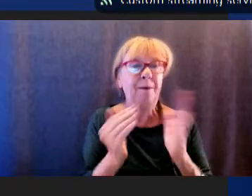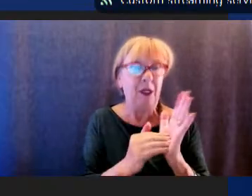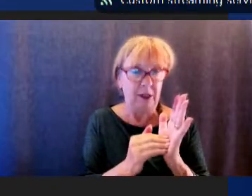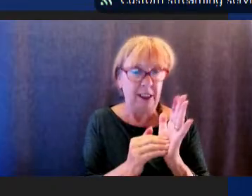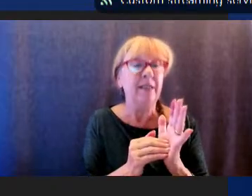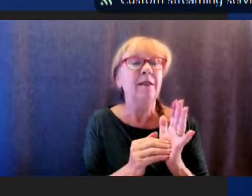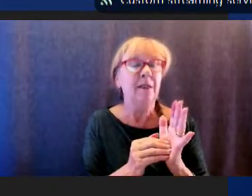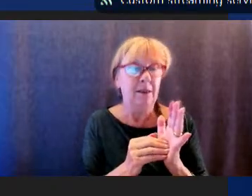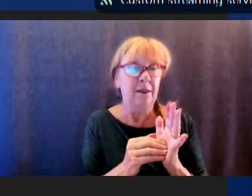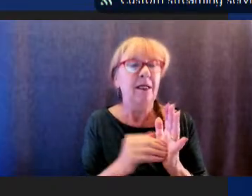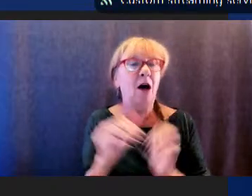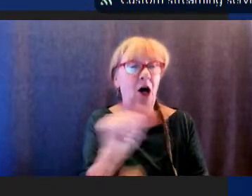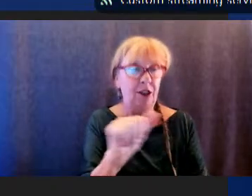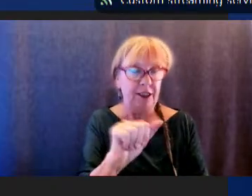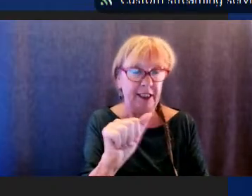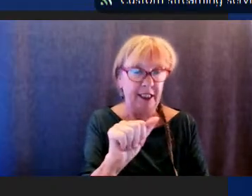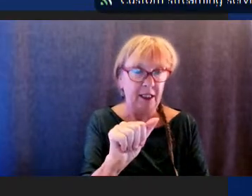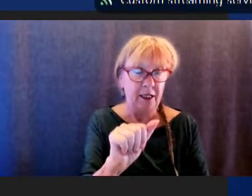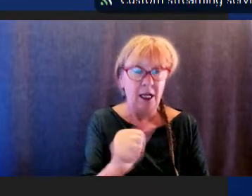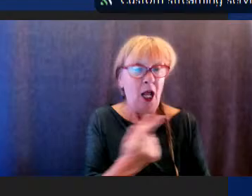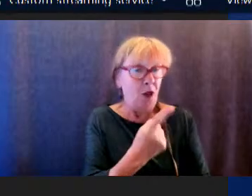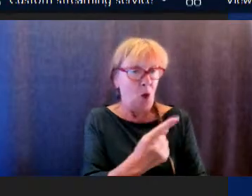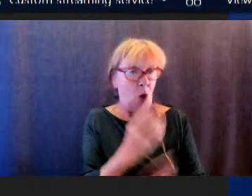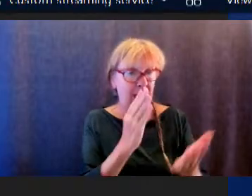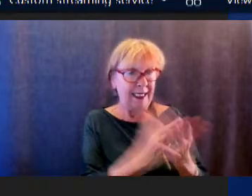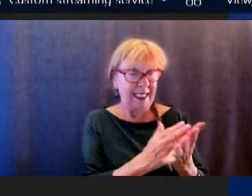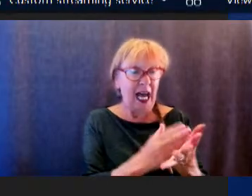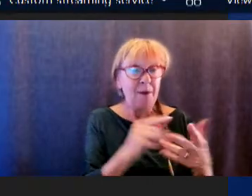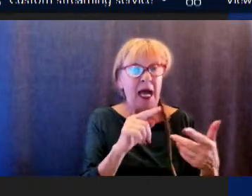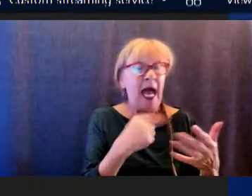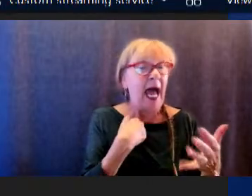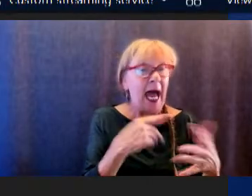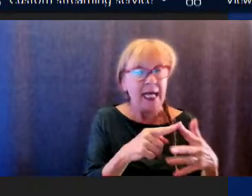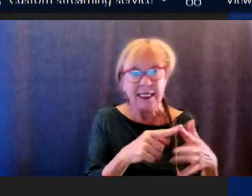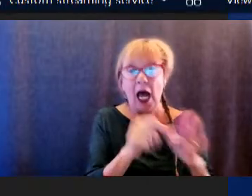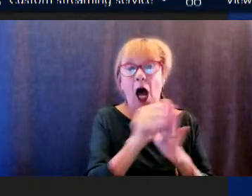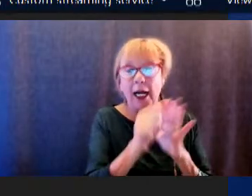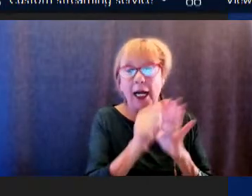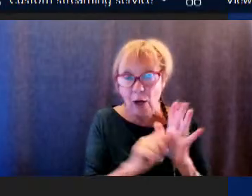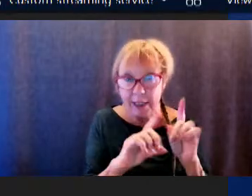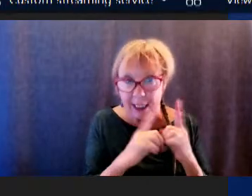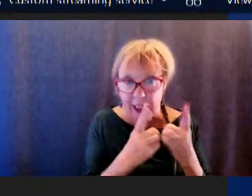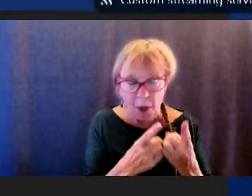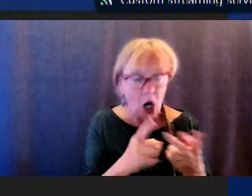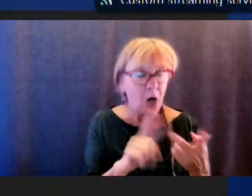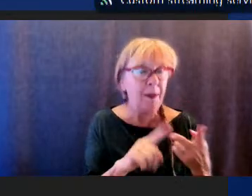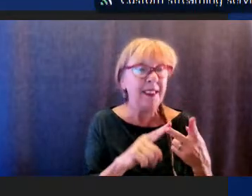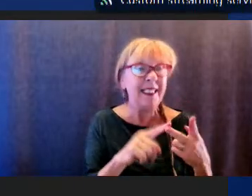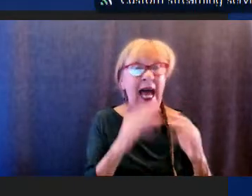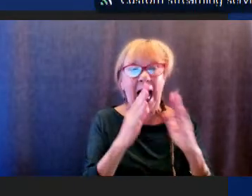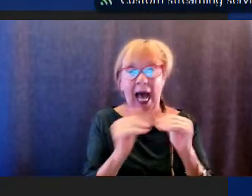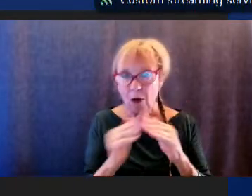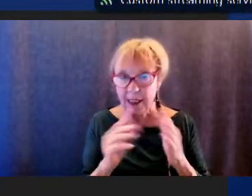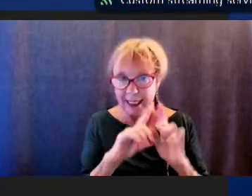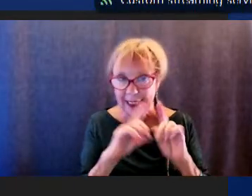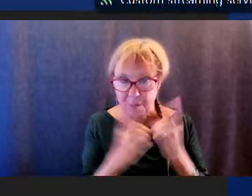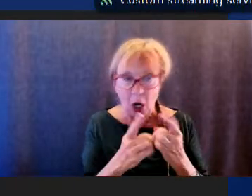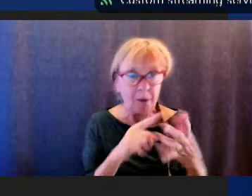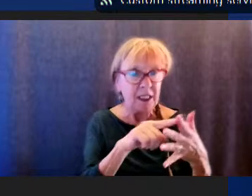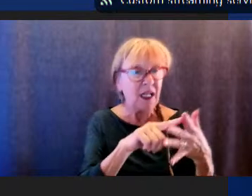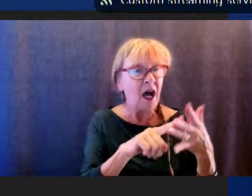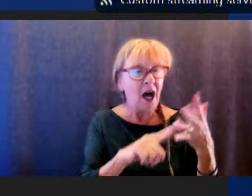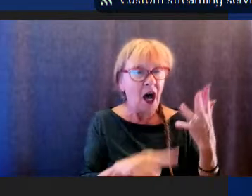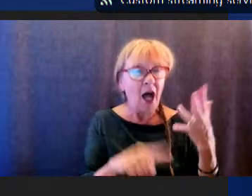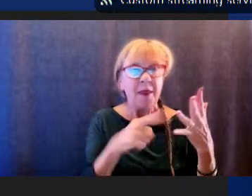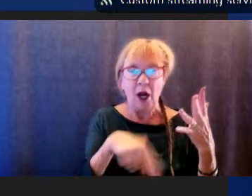that effort. The One Stop houses accounting permitting departments where they are working collectively to